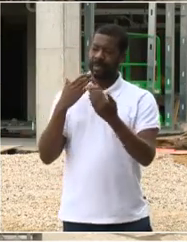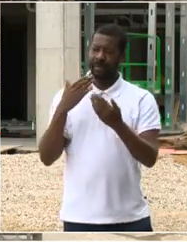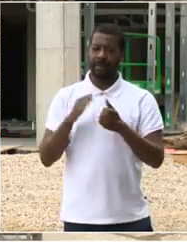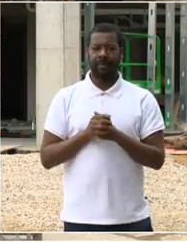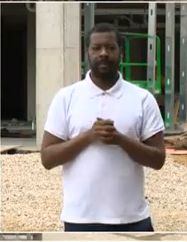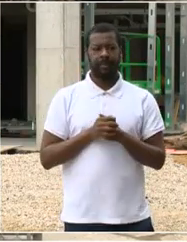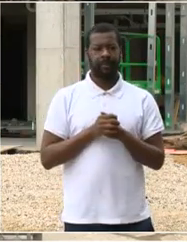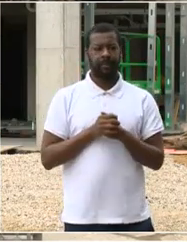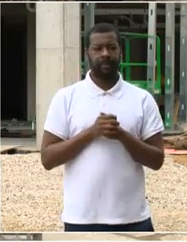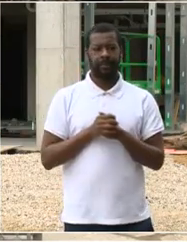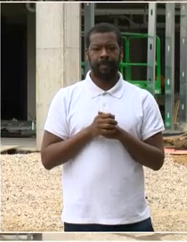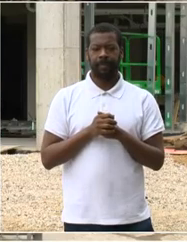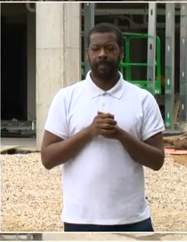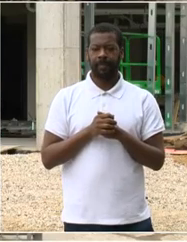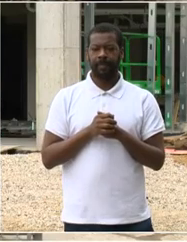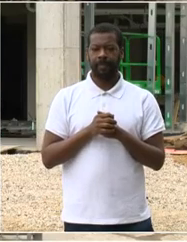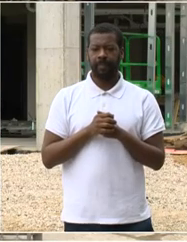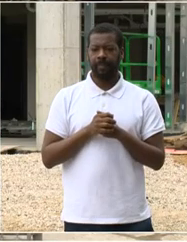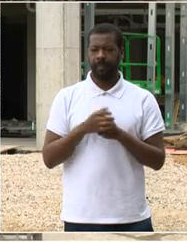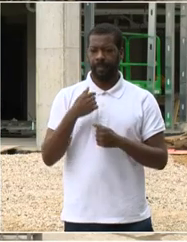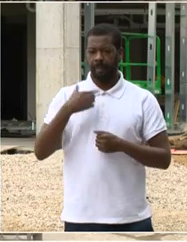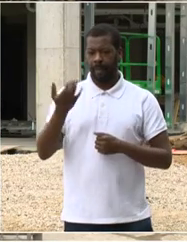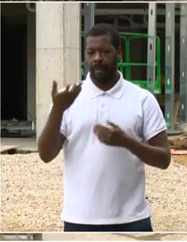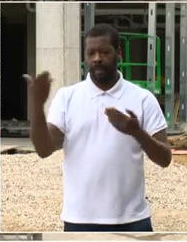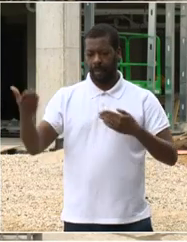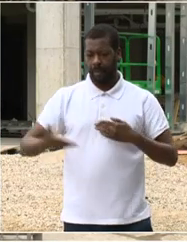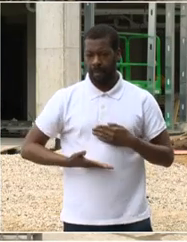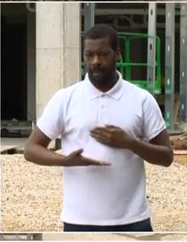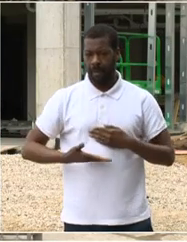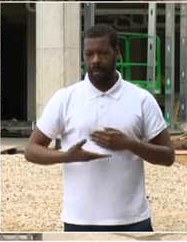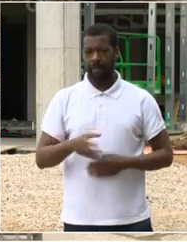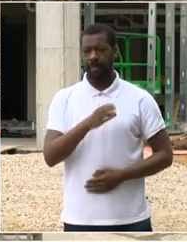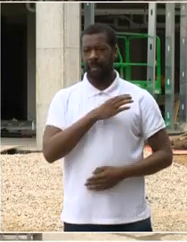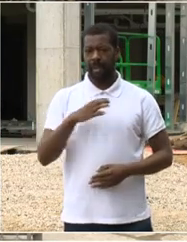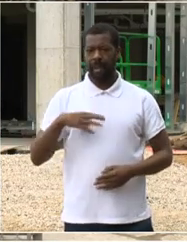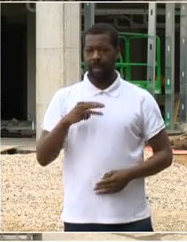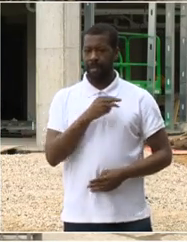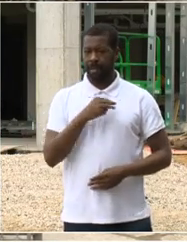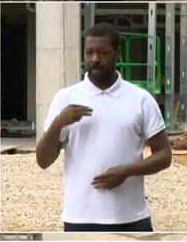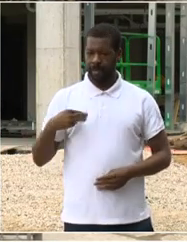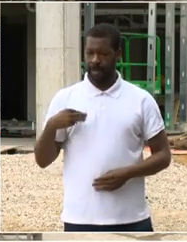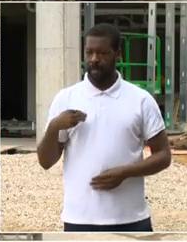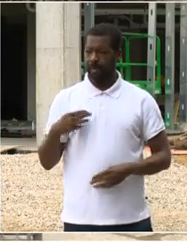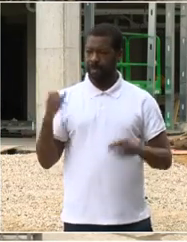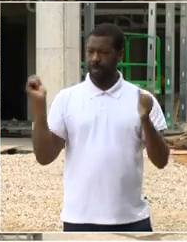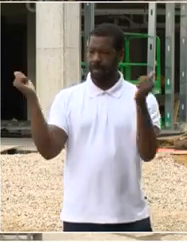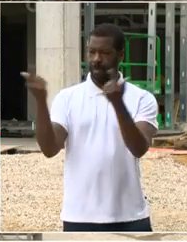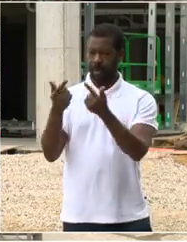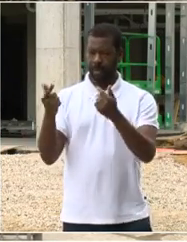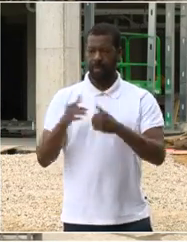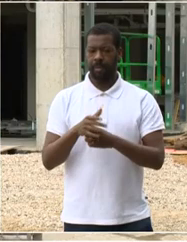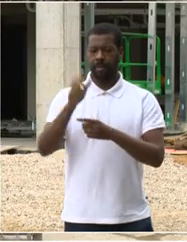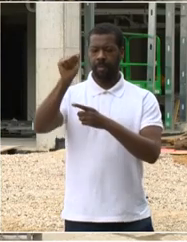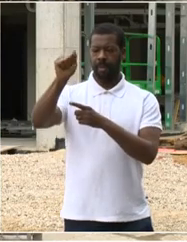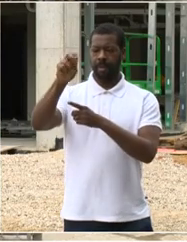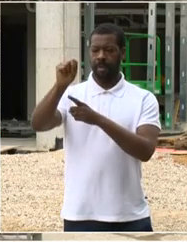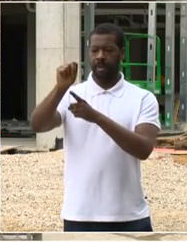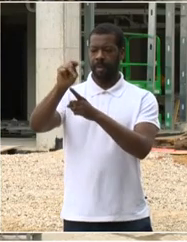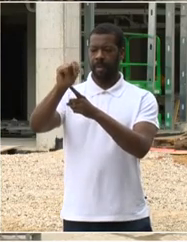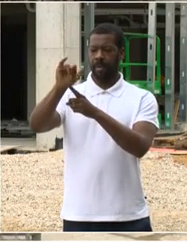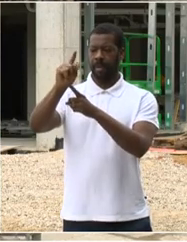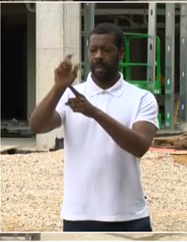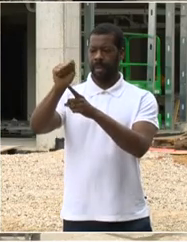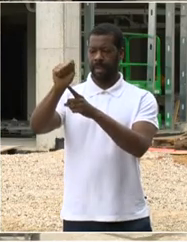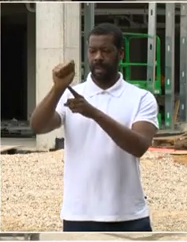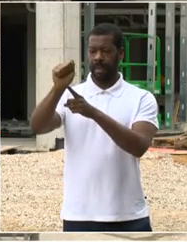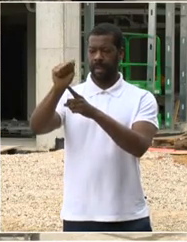applause. I want to welcome the council members. Anita Bonds, at-large council member for housing. So give Anita